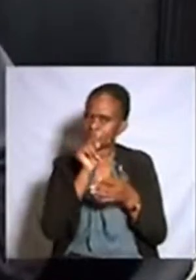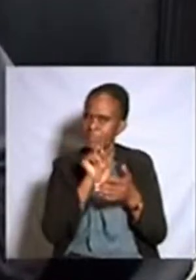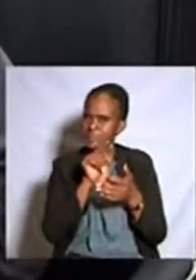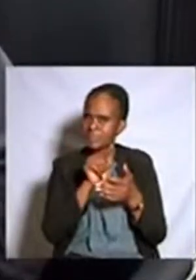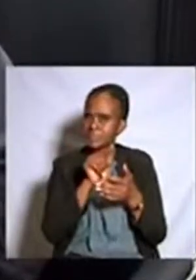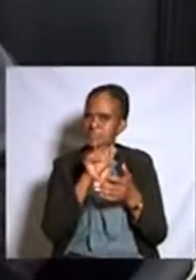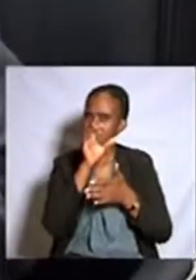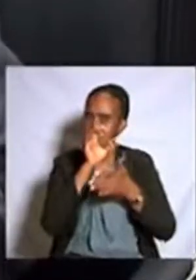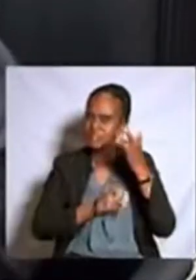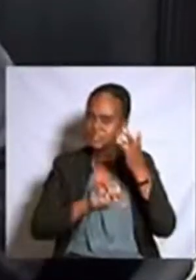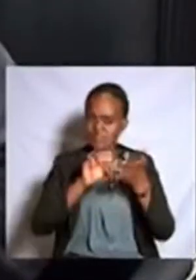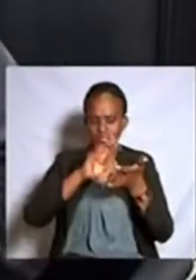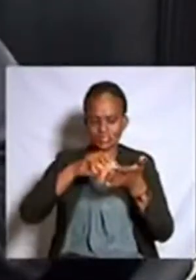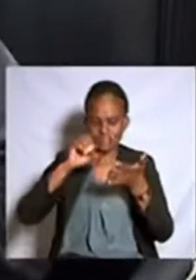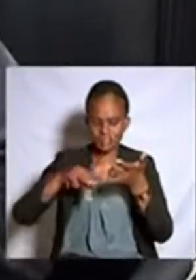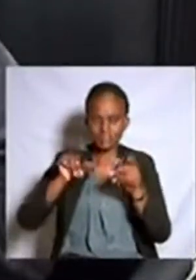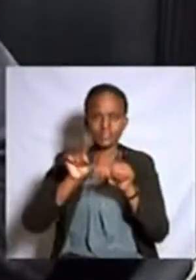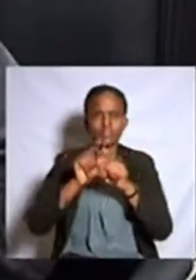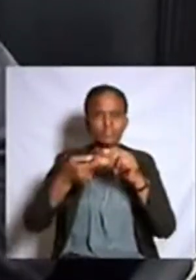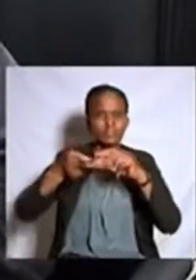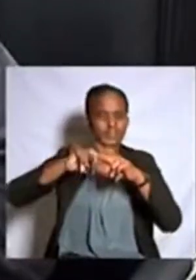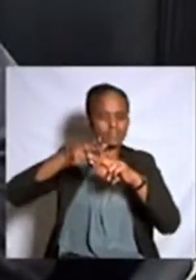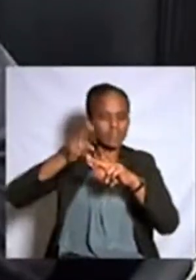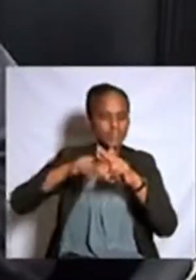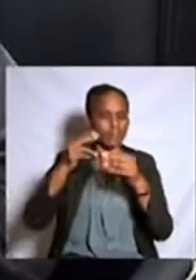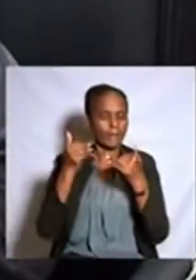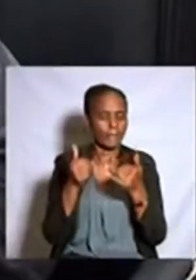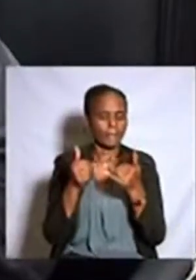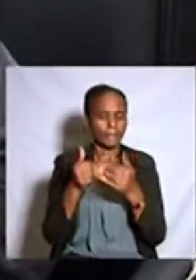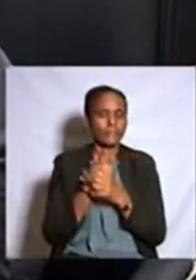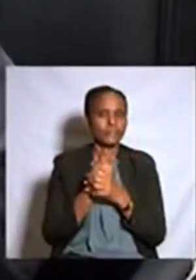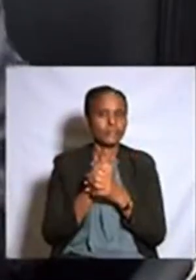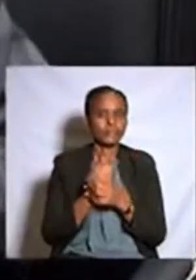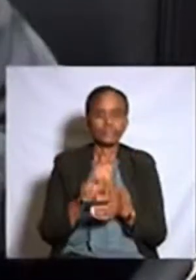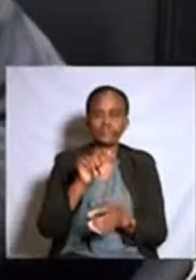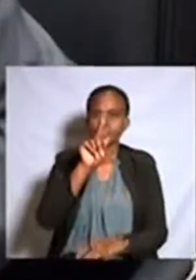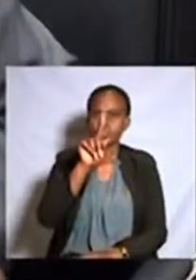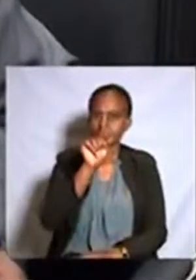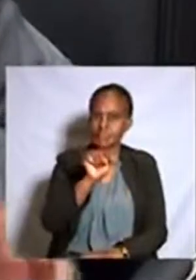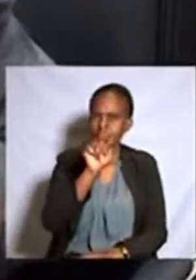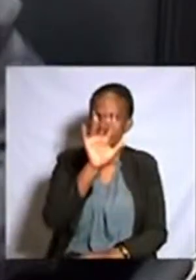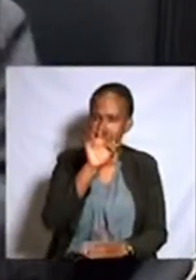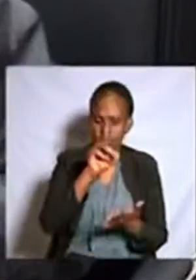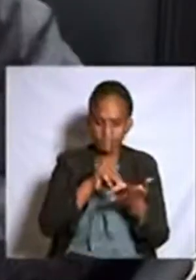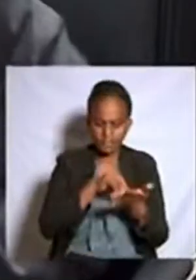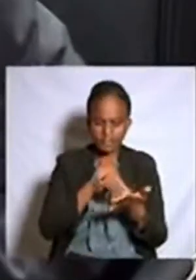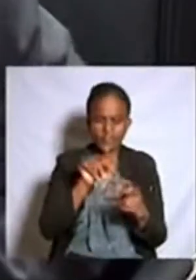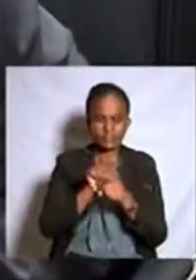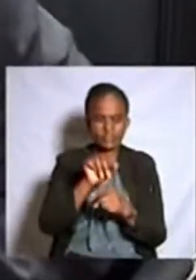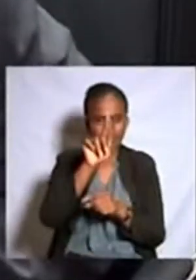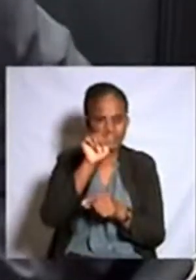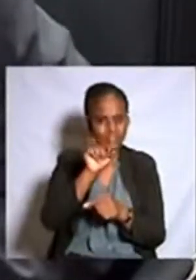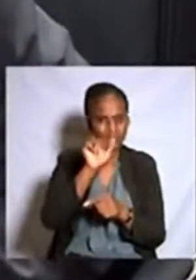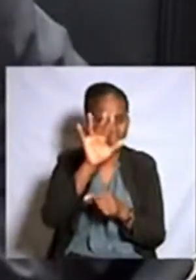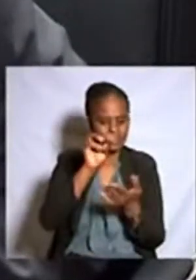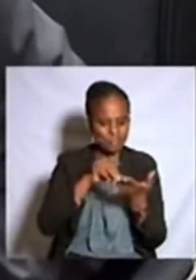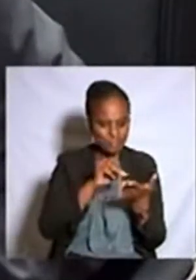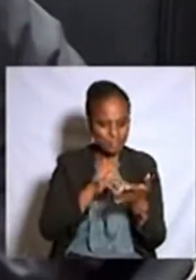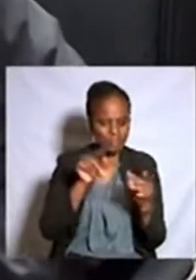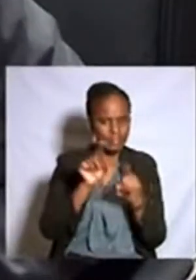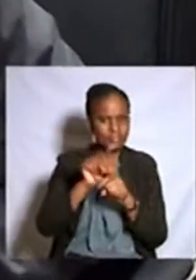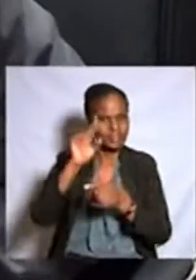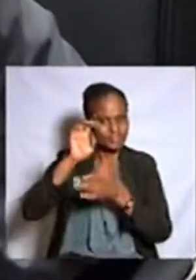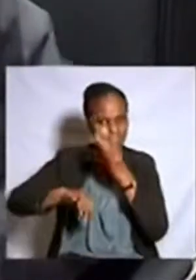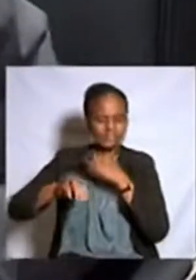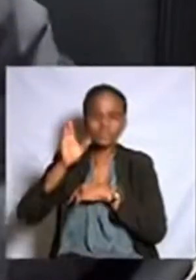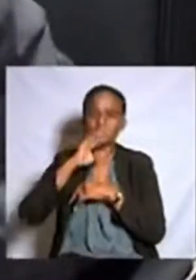removed, and they increased, I think, to 1.5 million, and I think that 1.5 million was also eventually removed